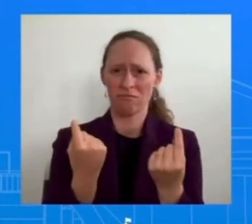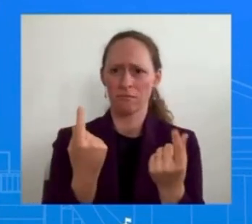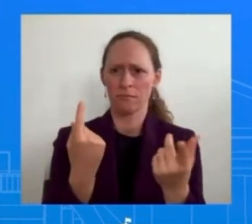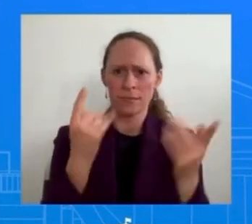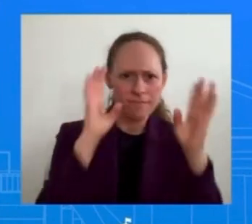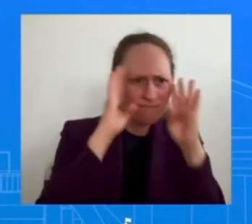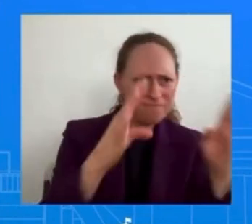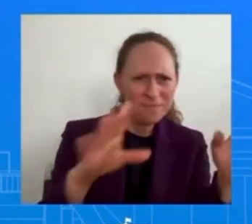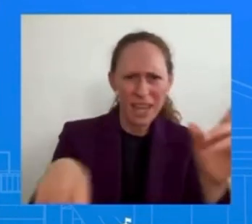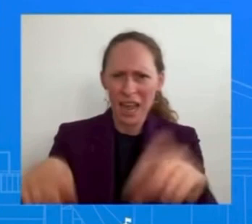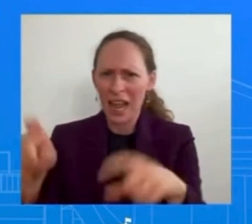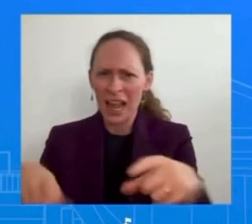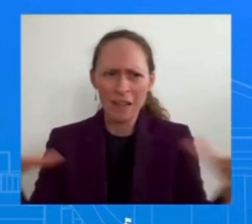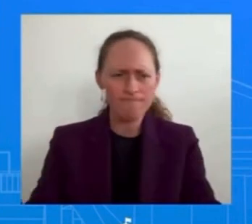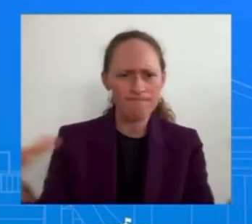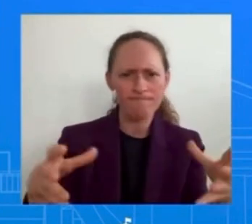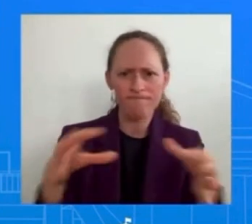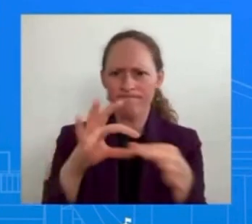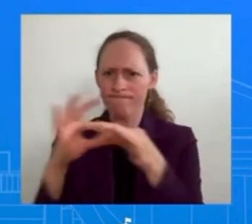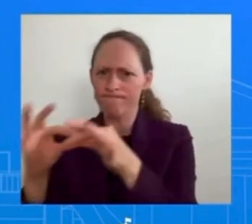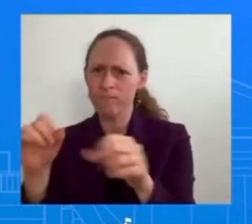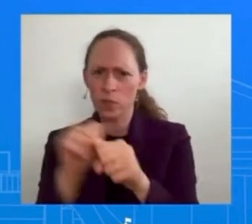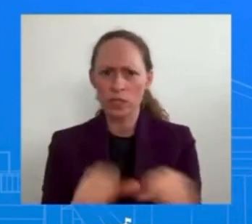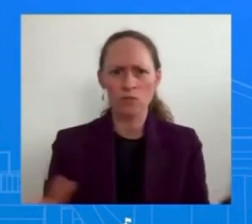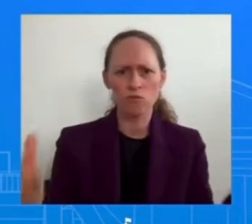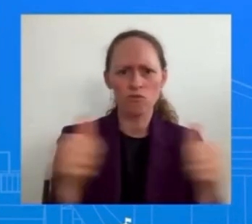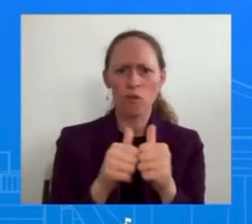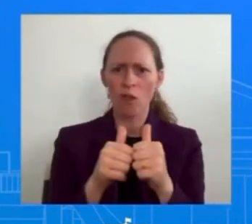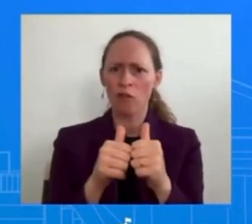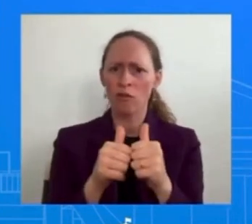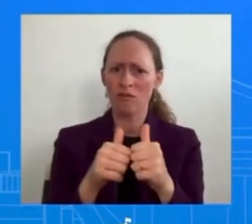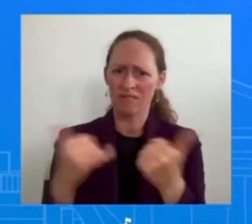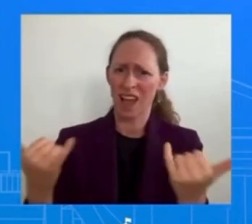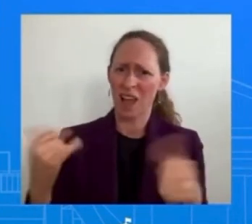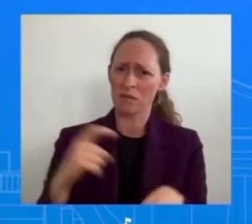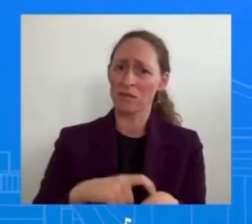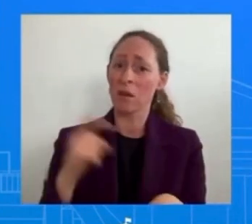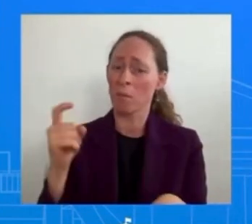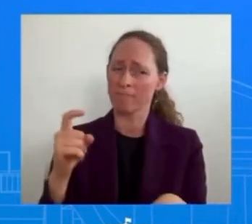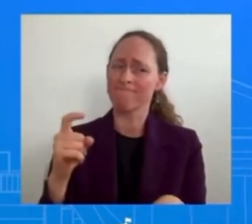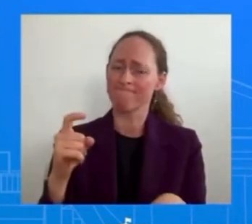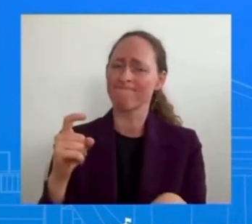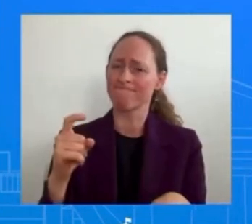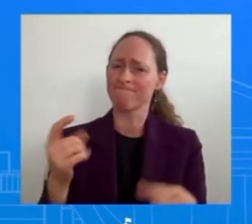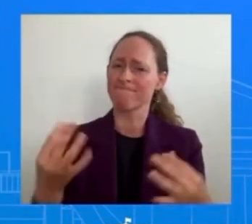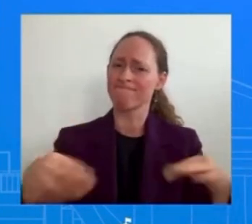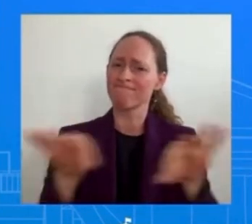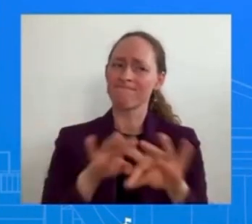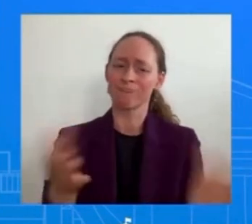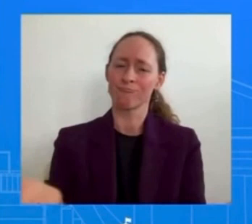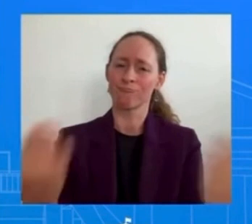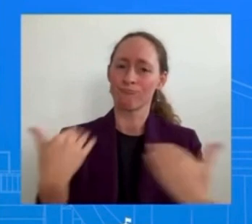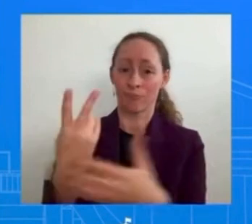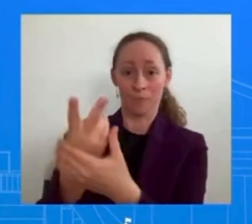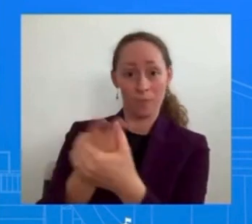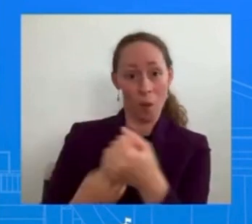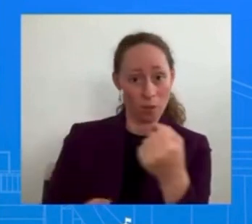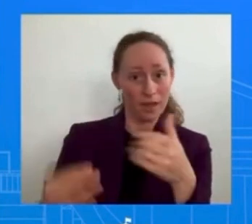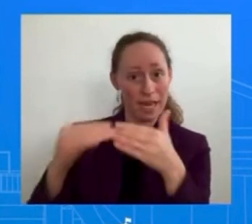that effort. President Biden very consciously chose to host Prime Minister Kishida and Prime